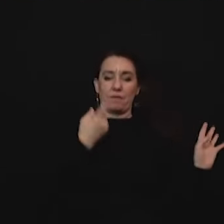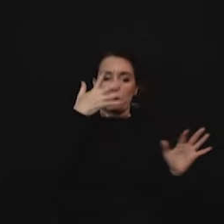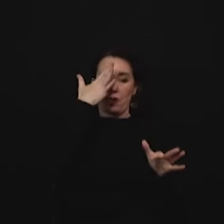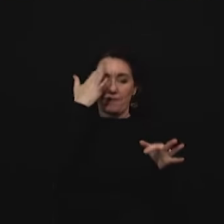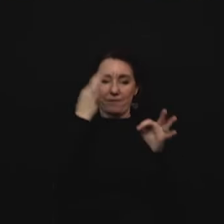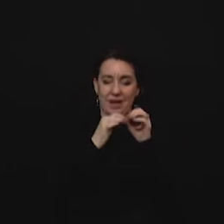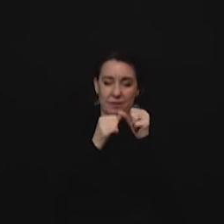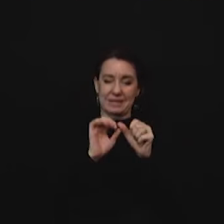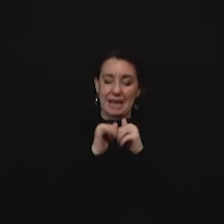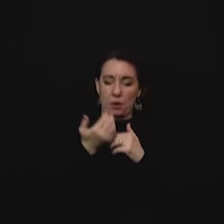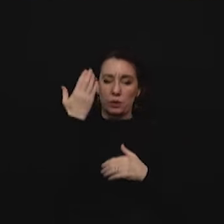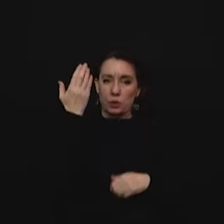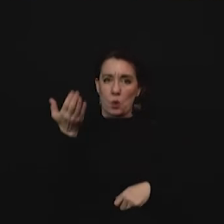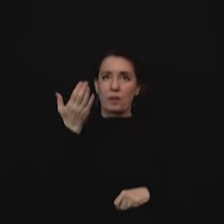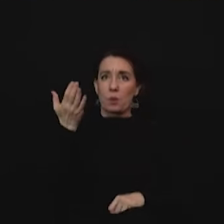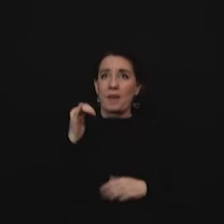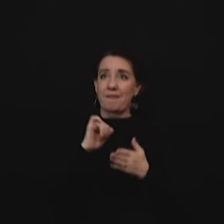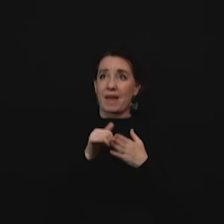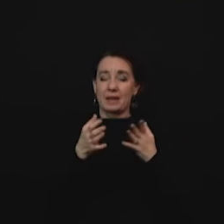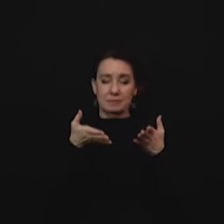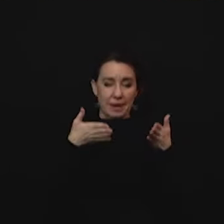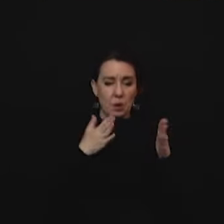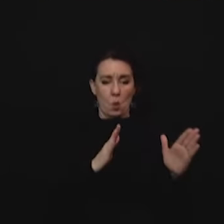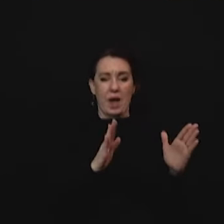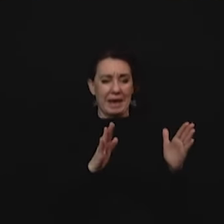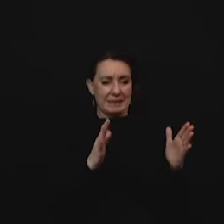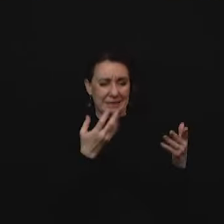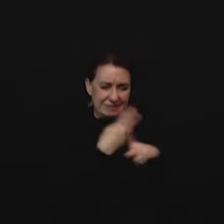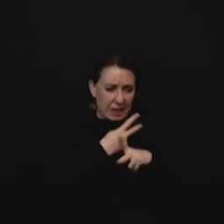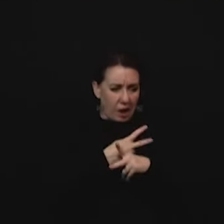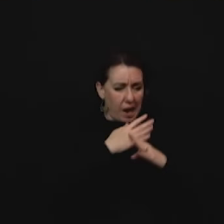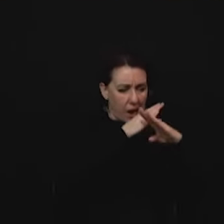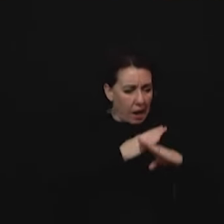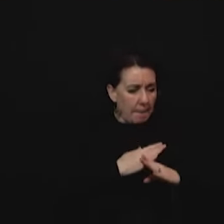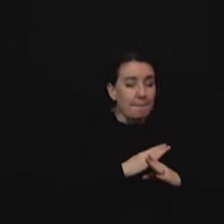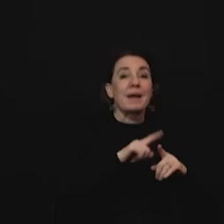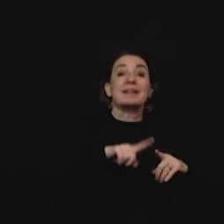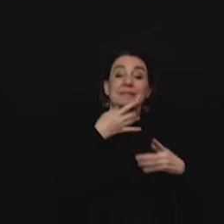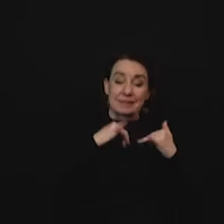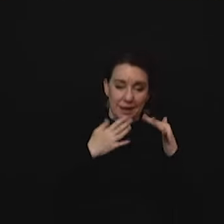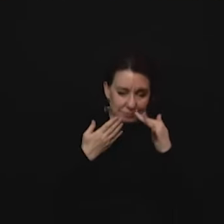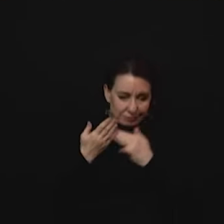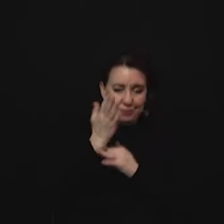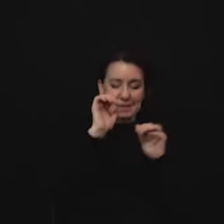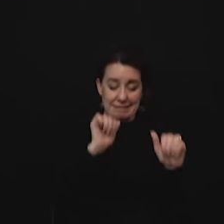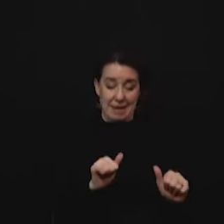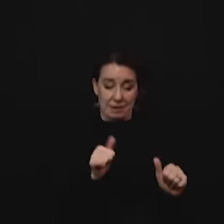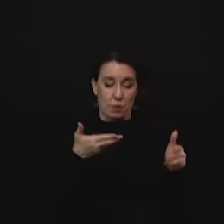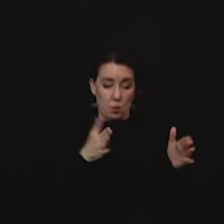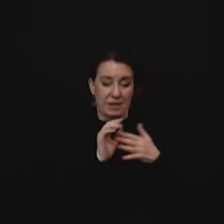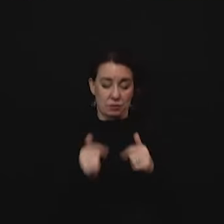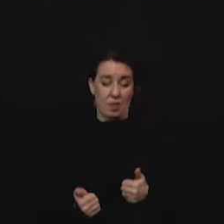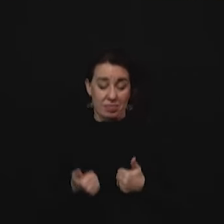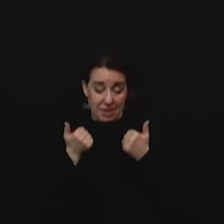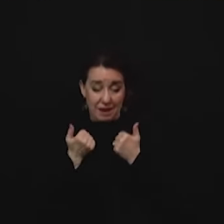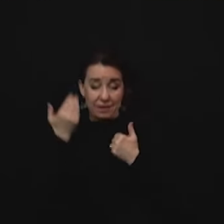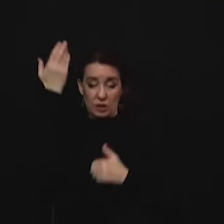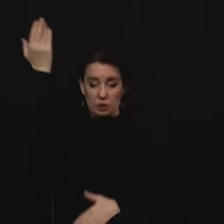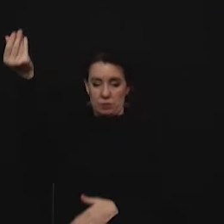goodness, how you are the one who has made a way where there seemed to be no way. When there was not a way to life, Lord God,